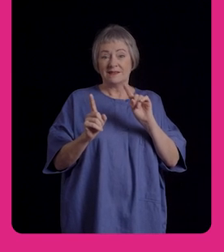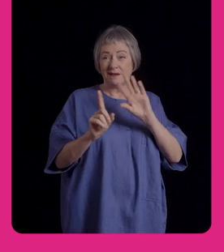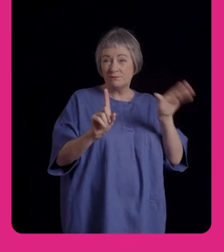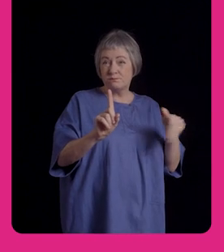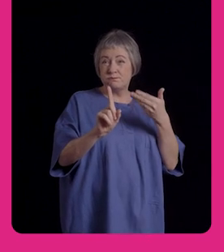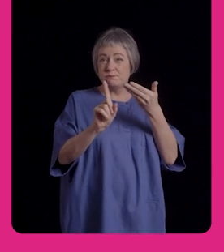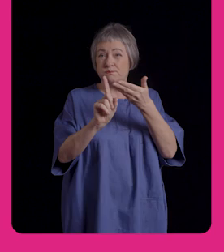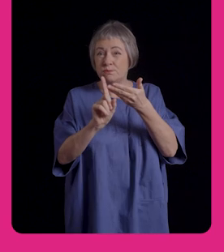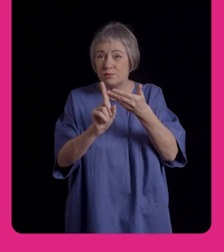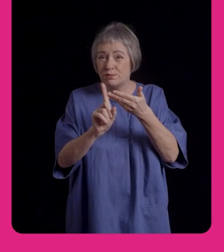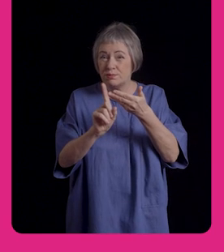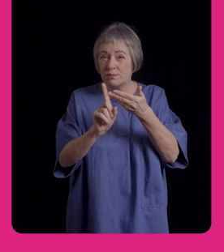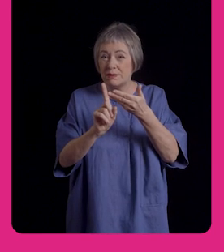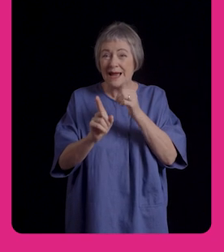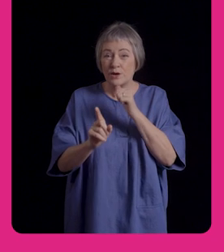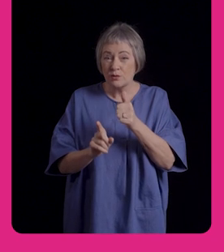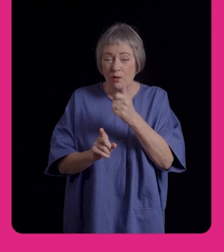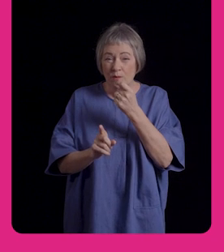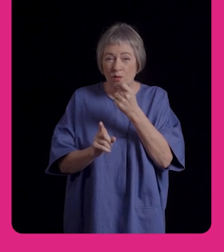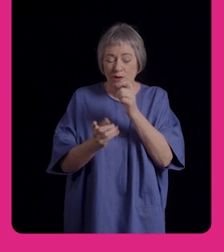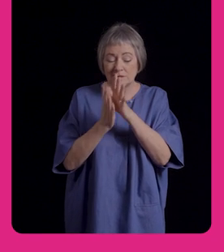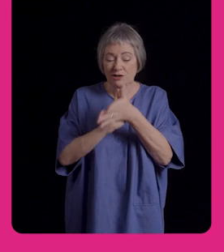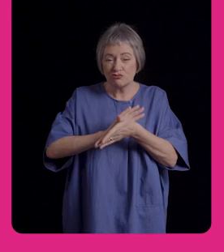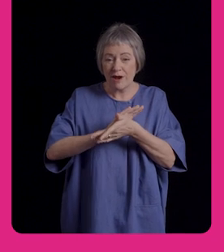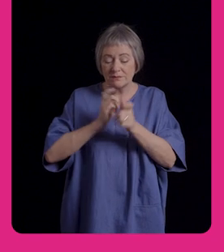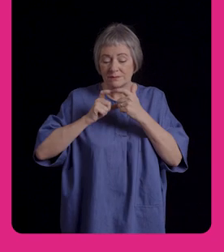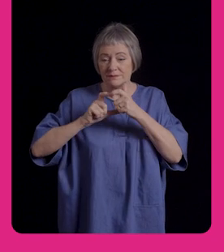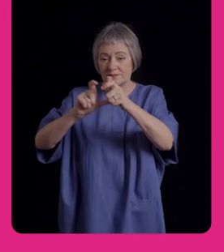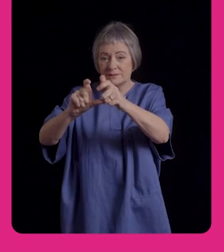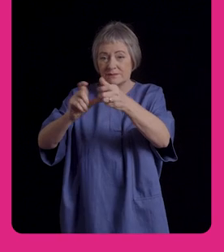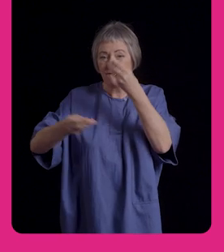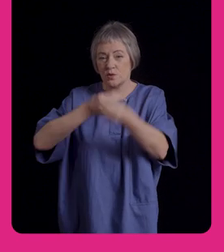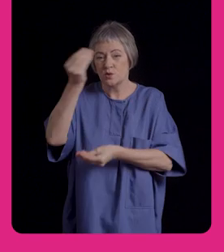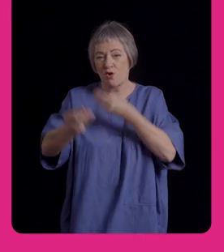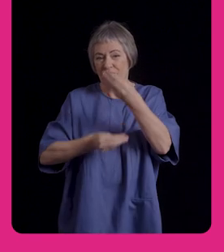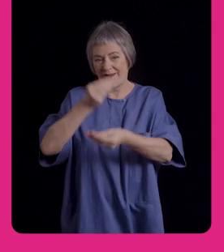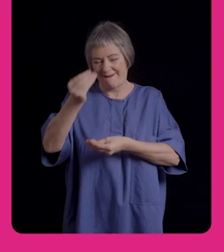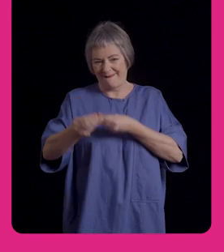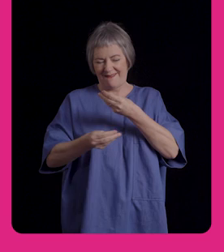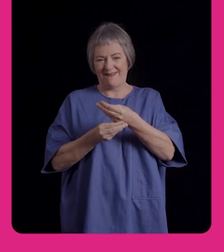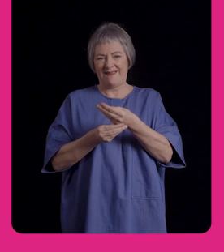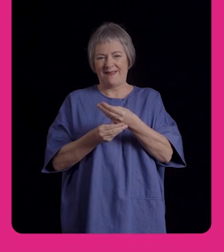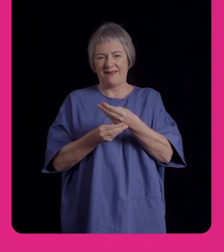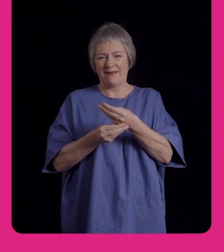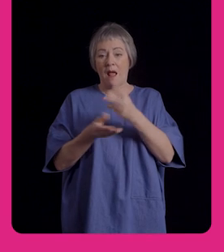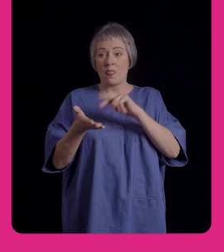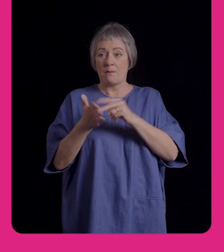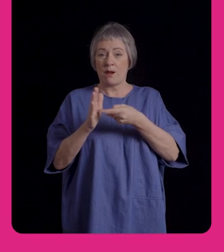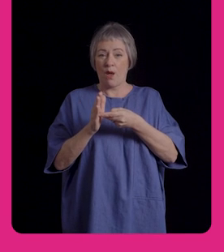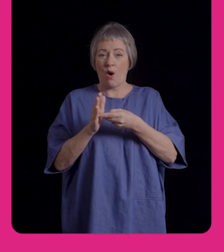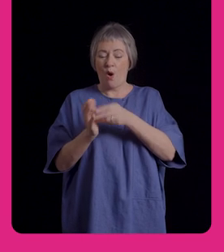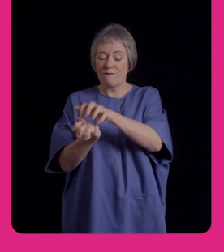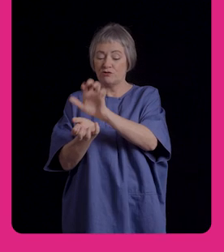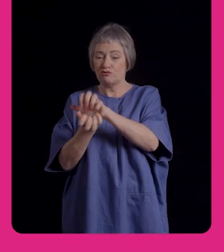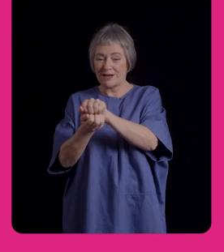mission. So you are trying not, if possible, to disrupt the course of the story. The plot of Treasure